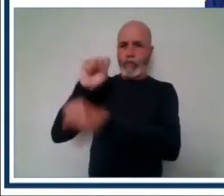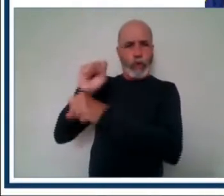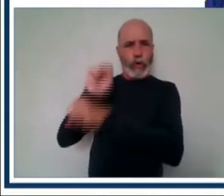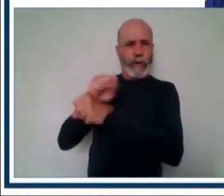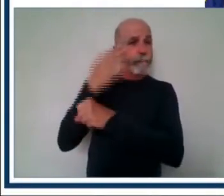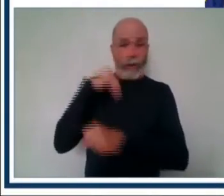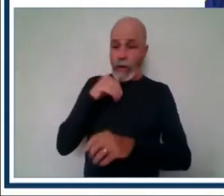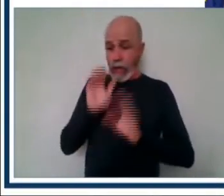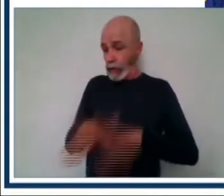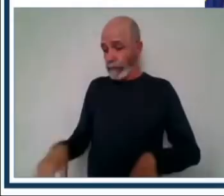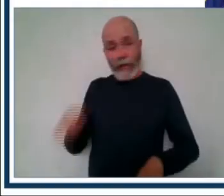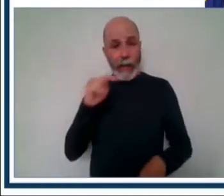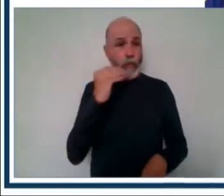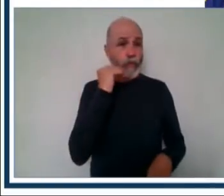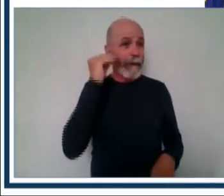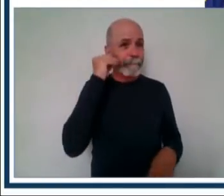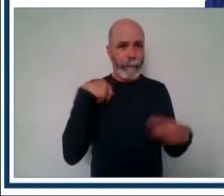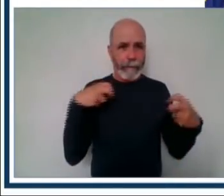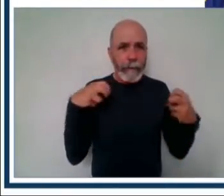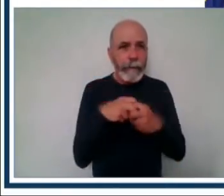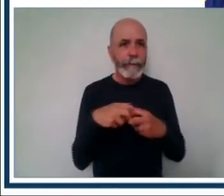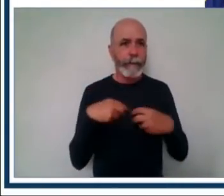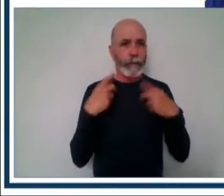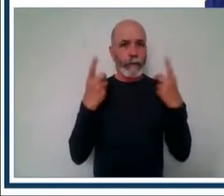a problem for her. And I'm wondering